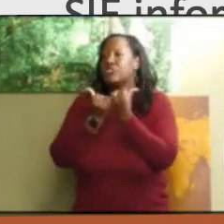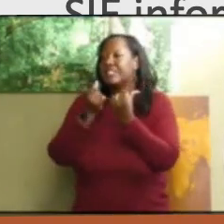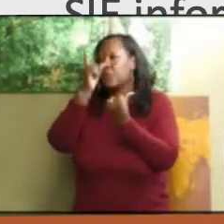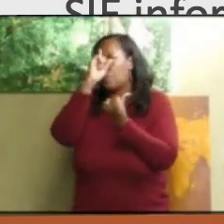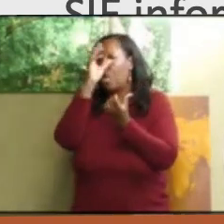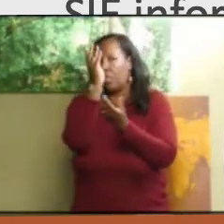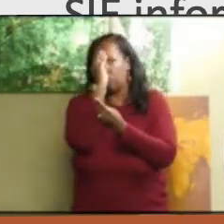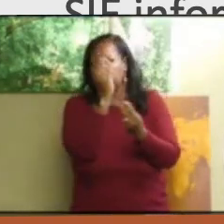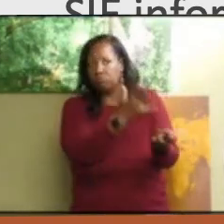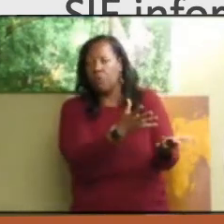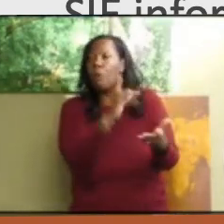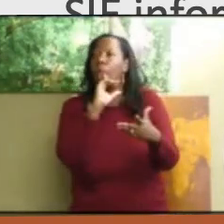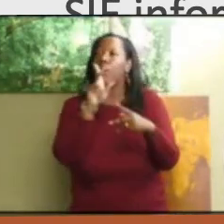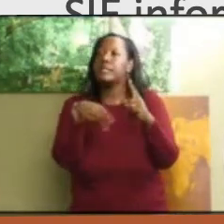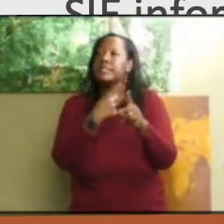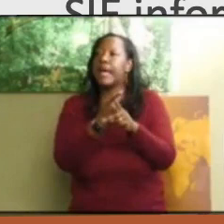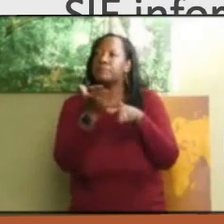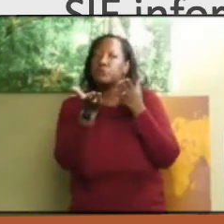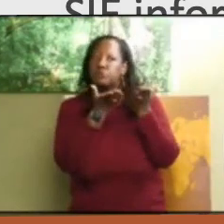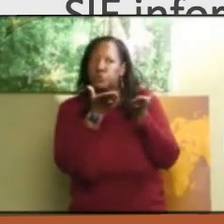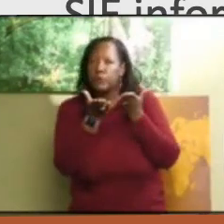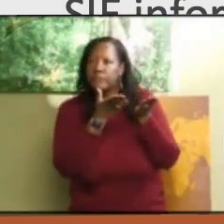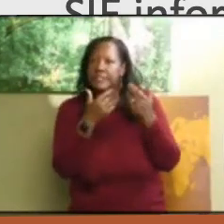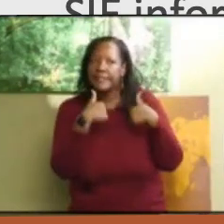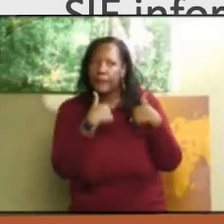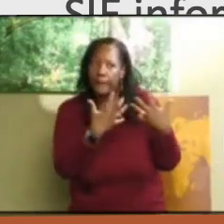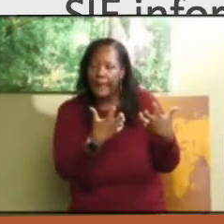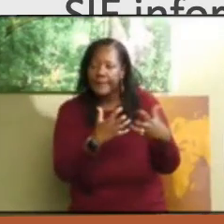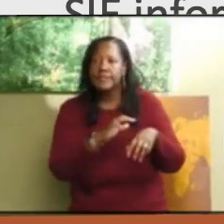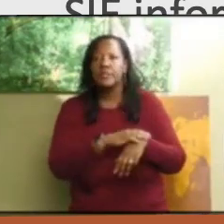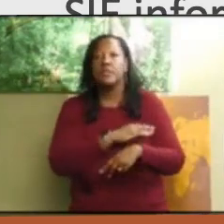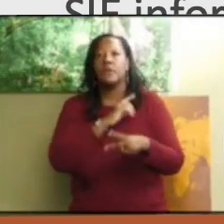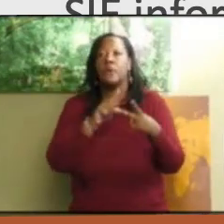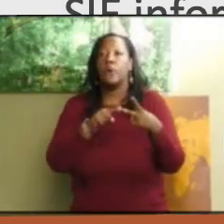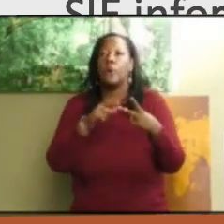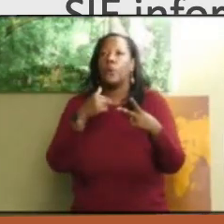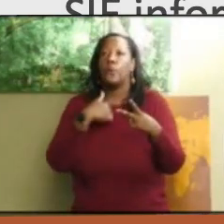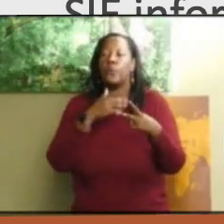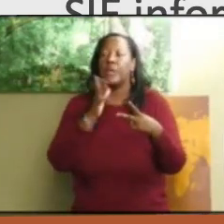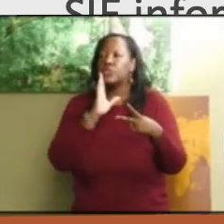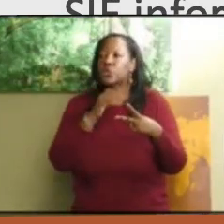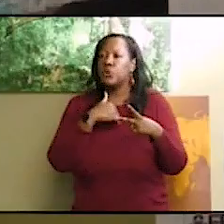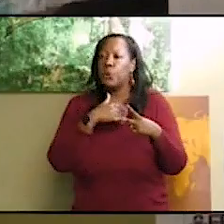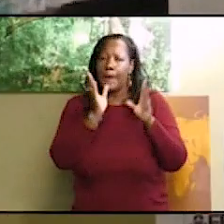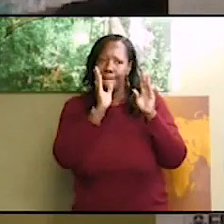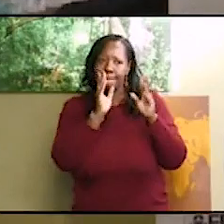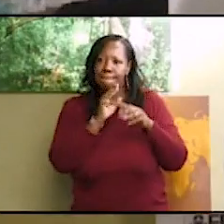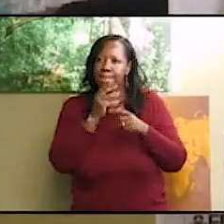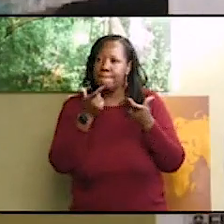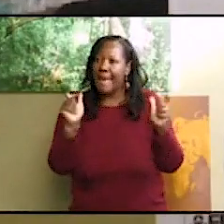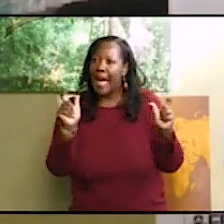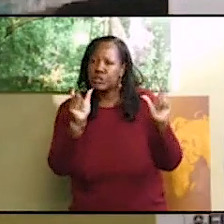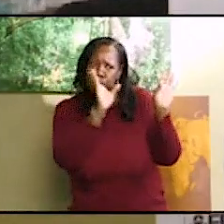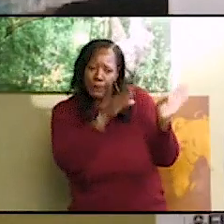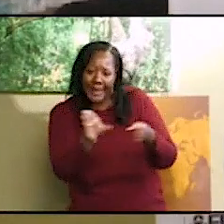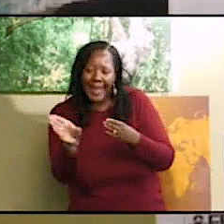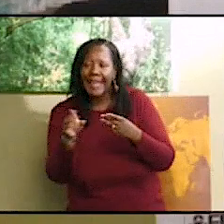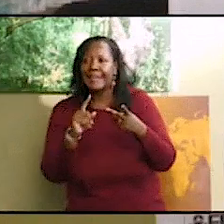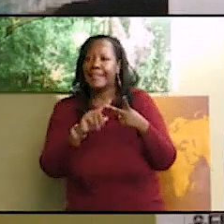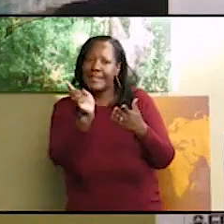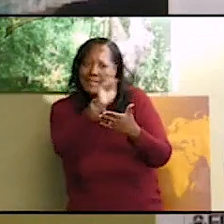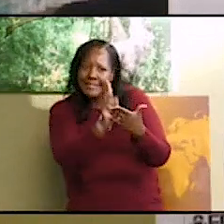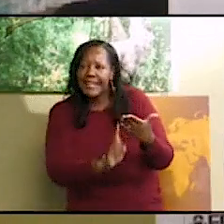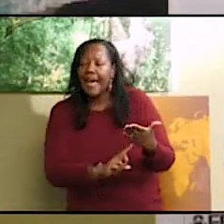services that they are looking for. We do interpretive master planning. We do design,